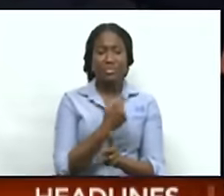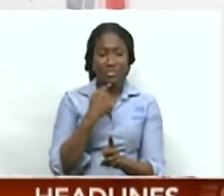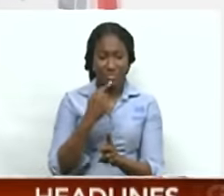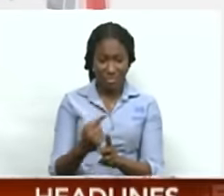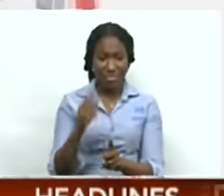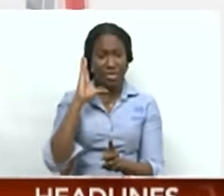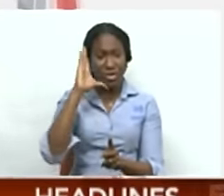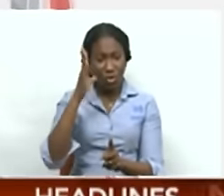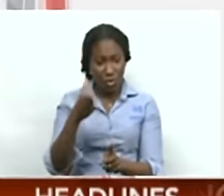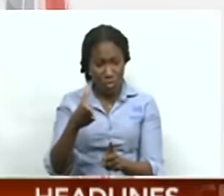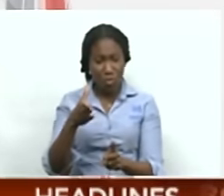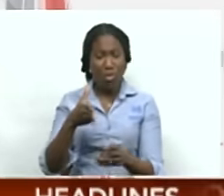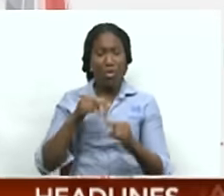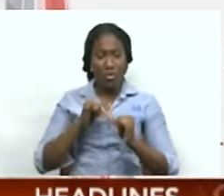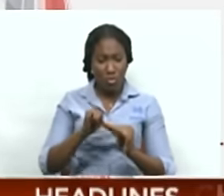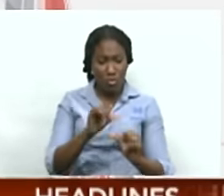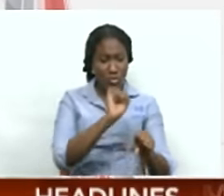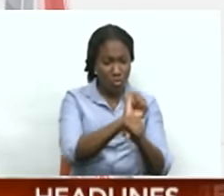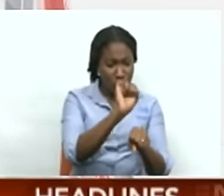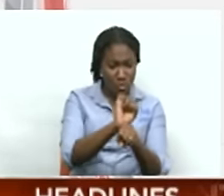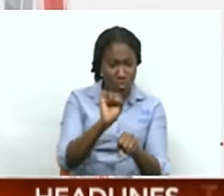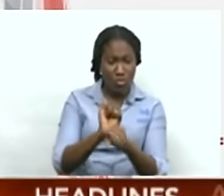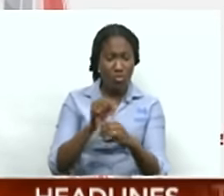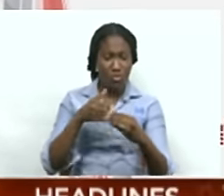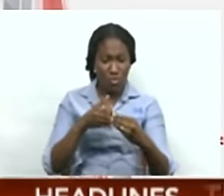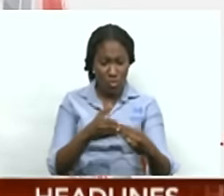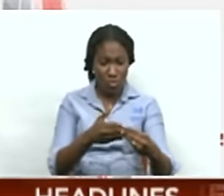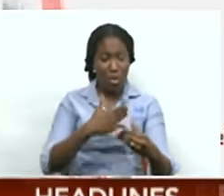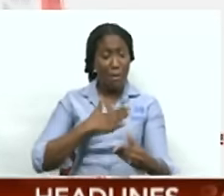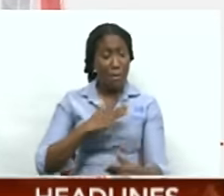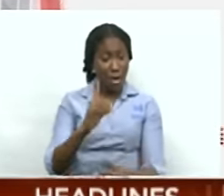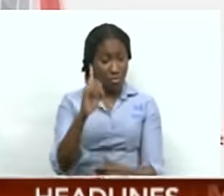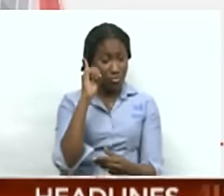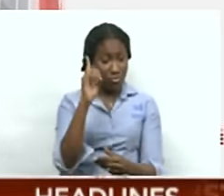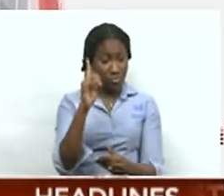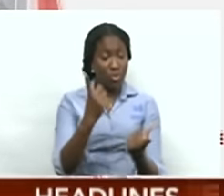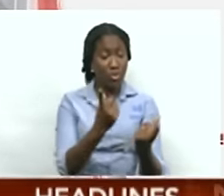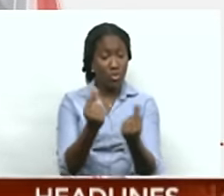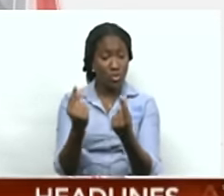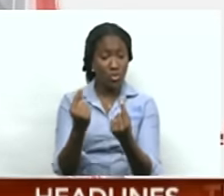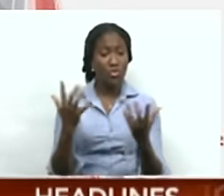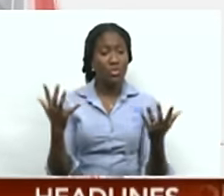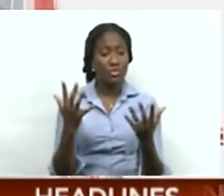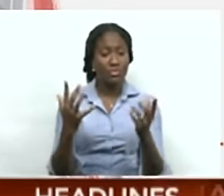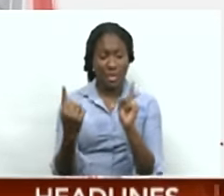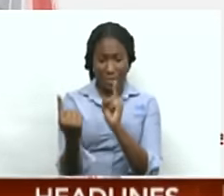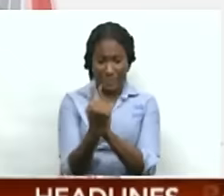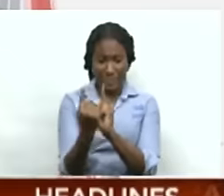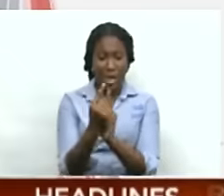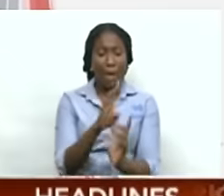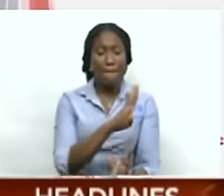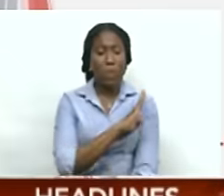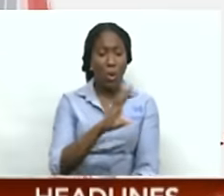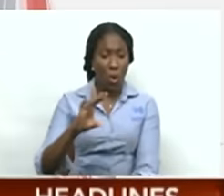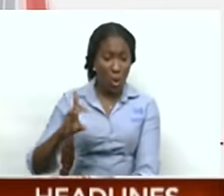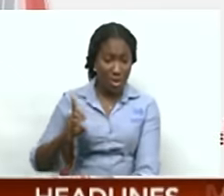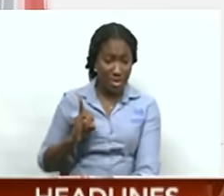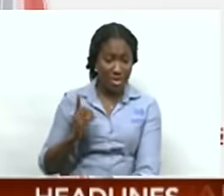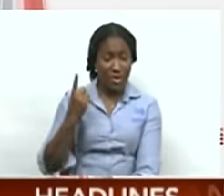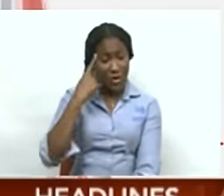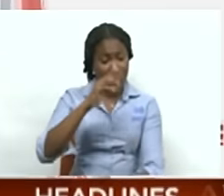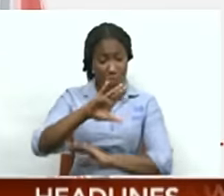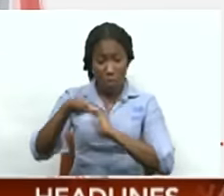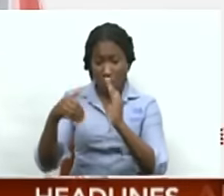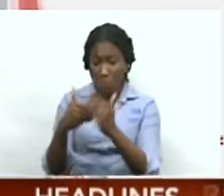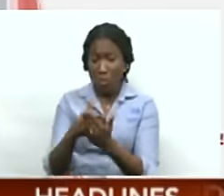and responsibilities to meet with the Board of Commissioners, which will be done early next week, and meet with the